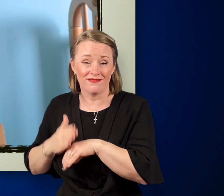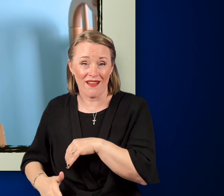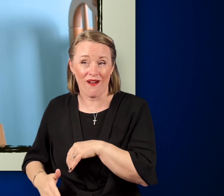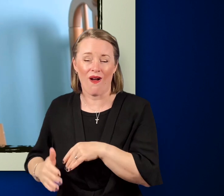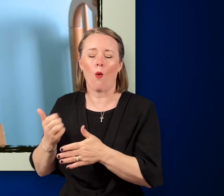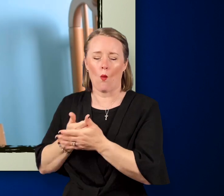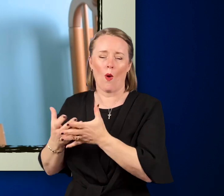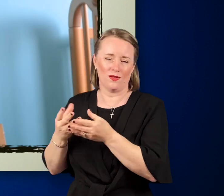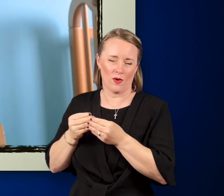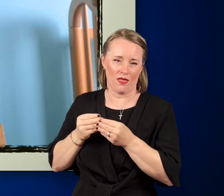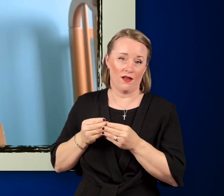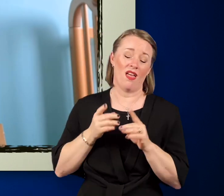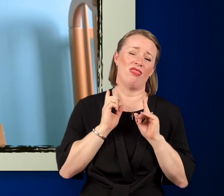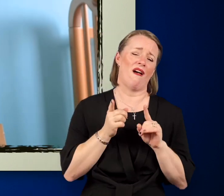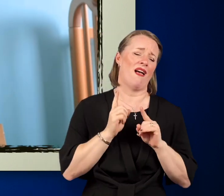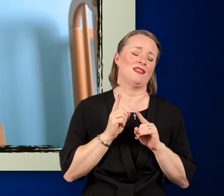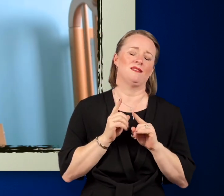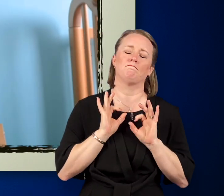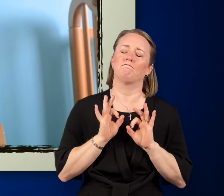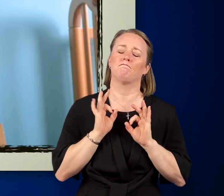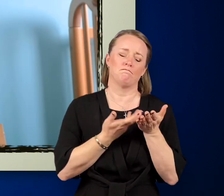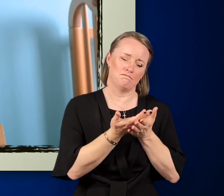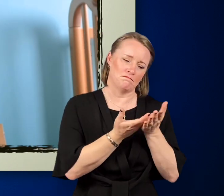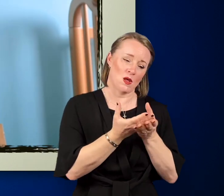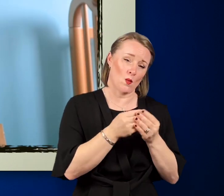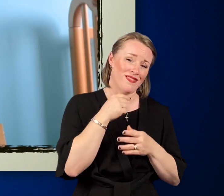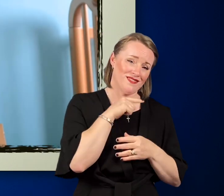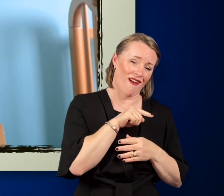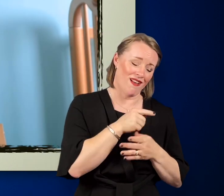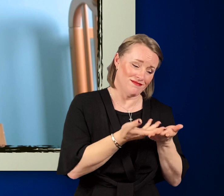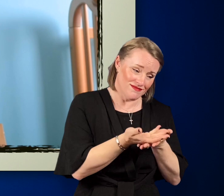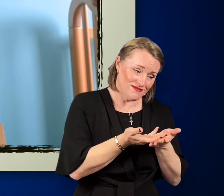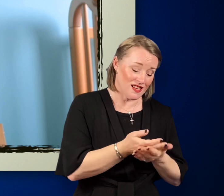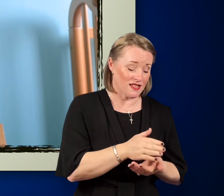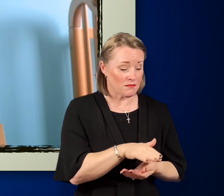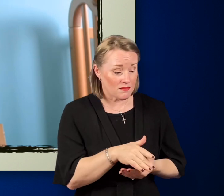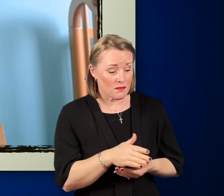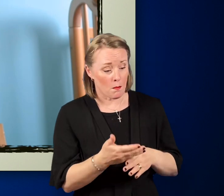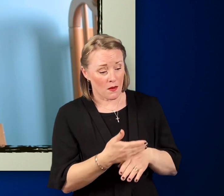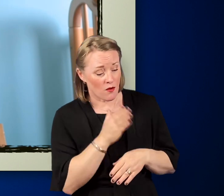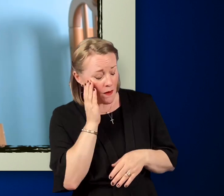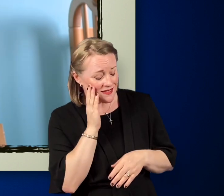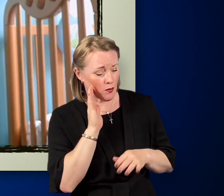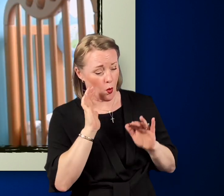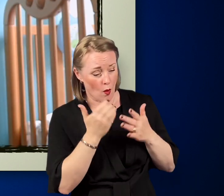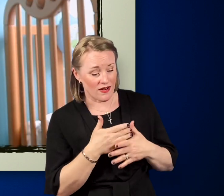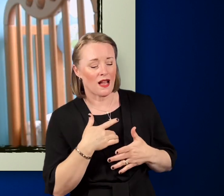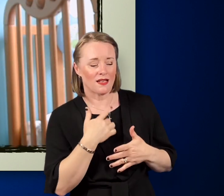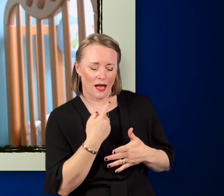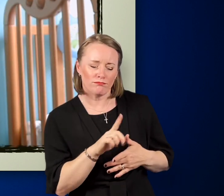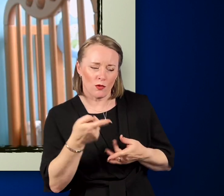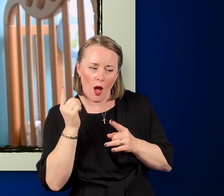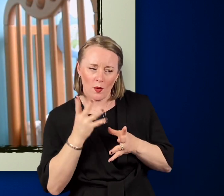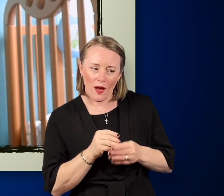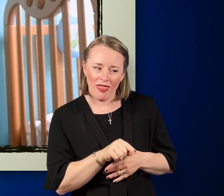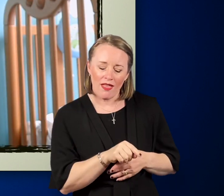been a great thing for us to talk about with Edward. You know, sometimes I'll say it to him at bedtime or when he seems a bit worried. But it's been a great book for